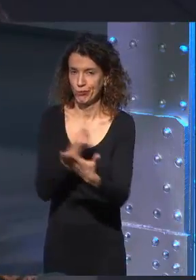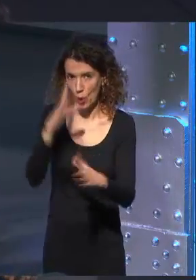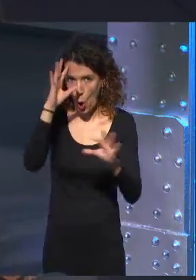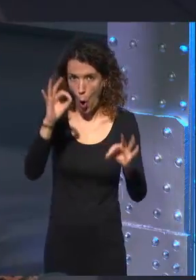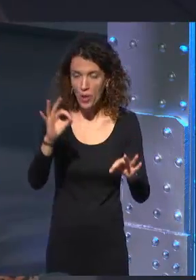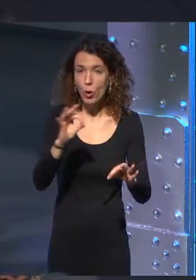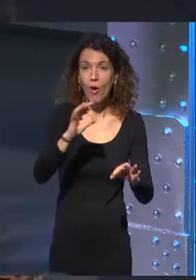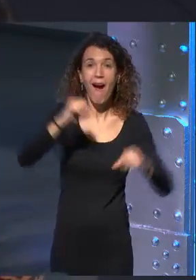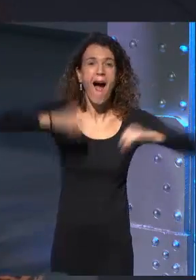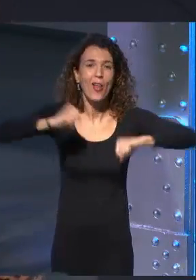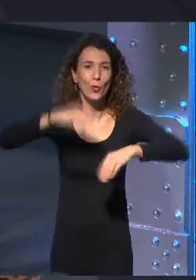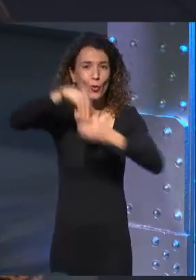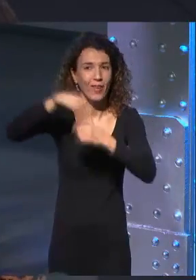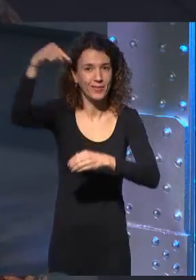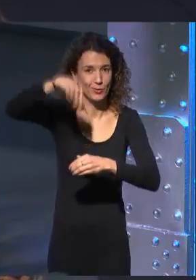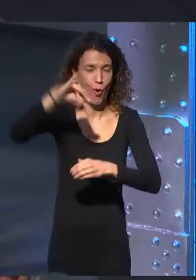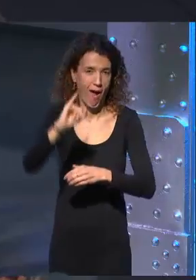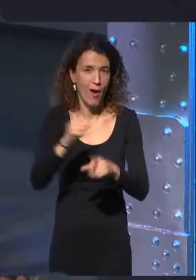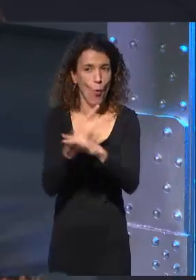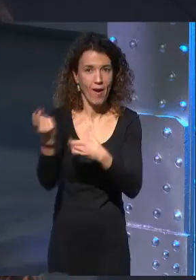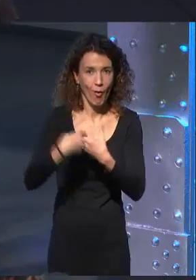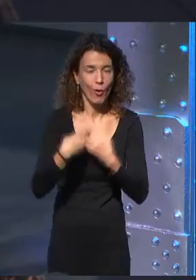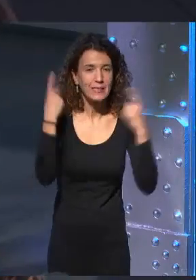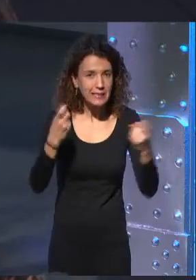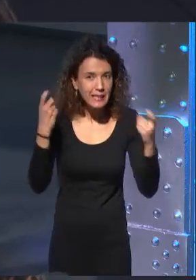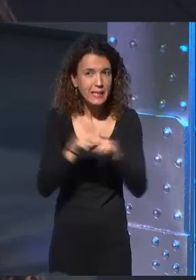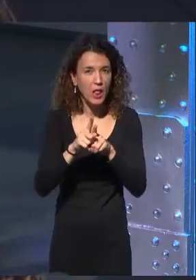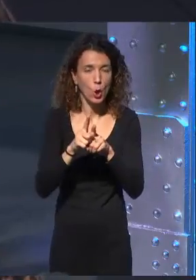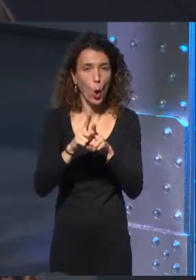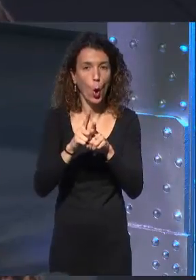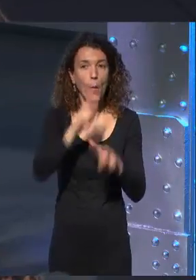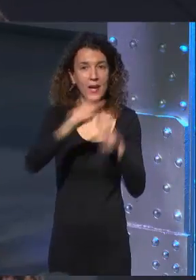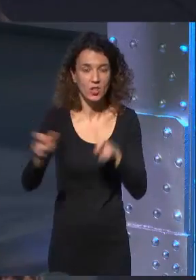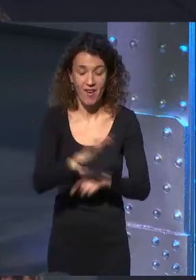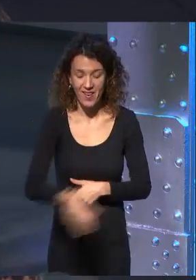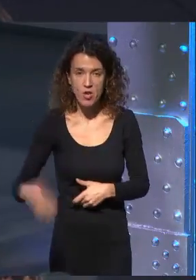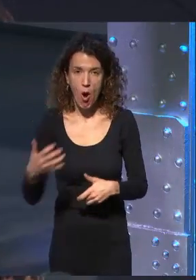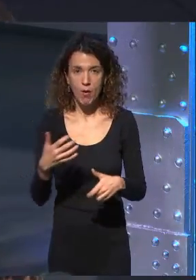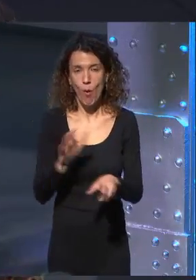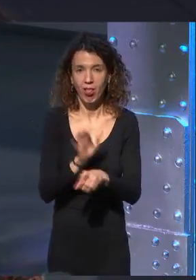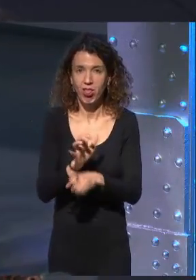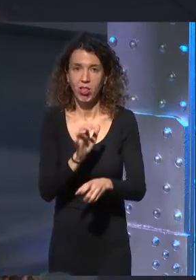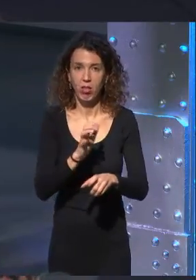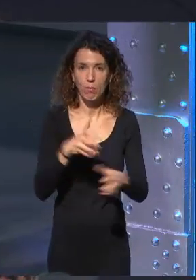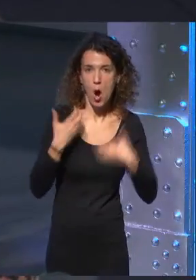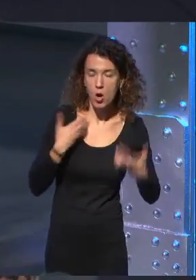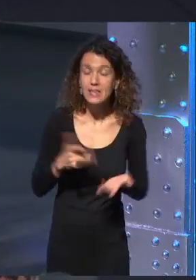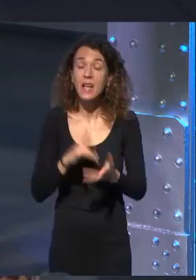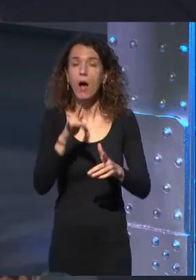drawing sexual drawings. Of course, there was an adult there joining that game and trying